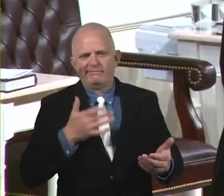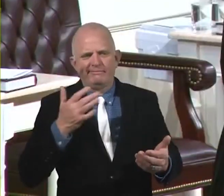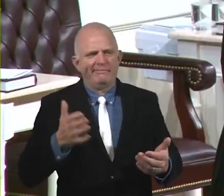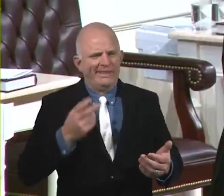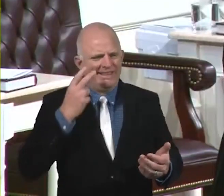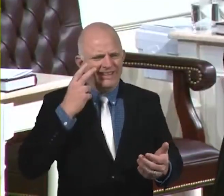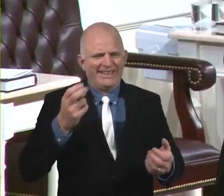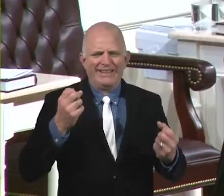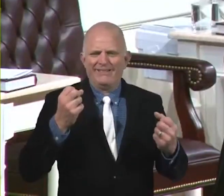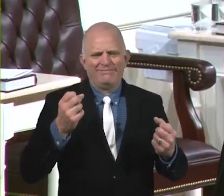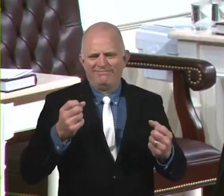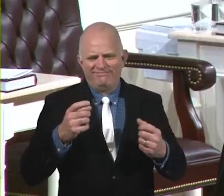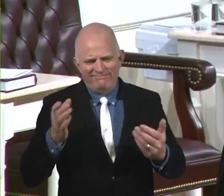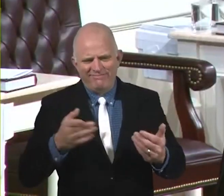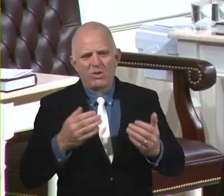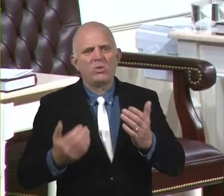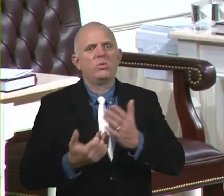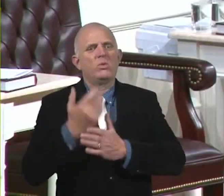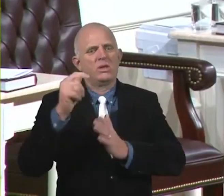you can come to the New Testament.